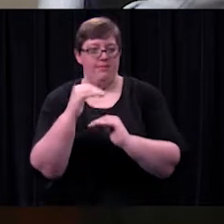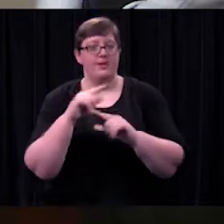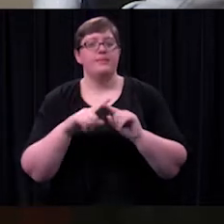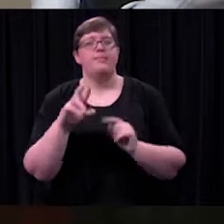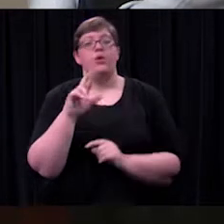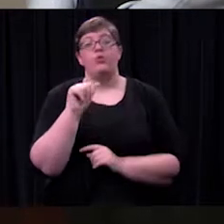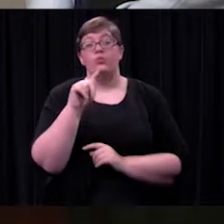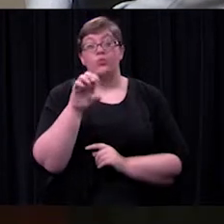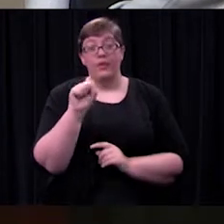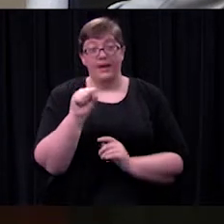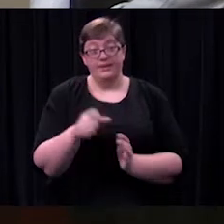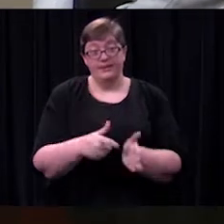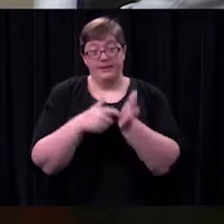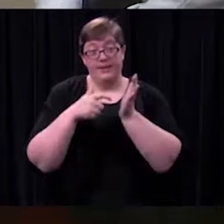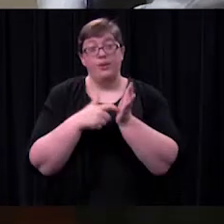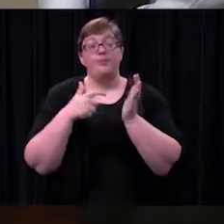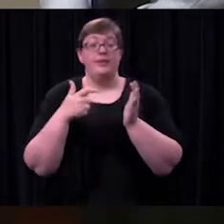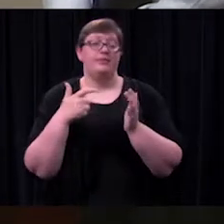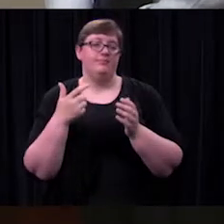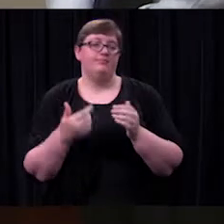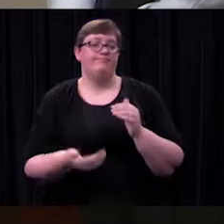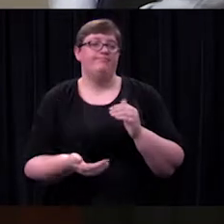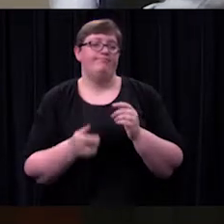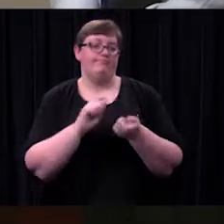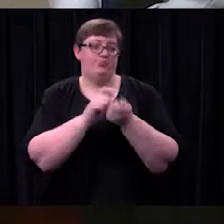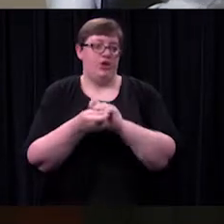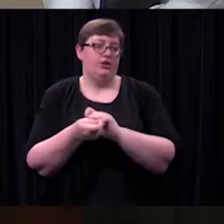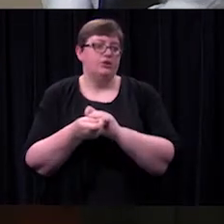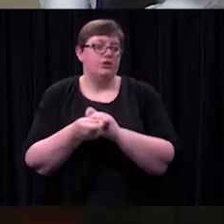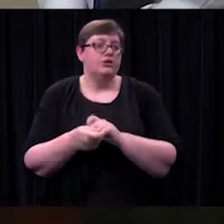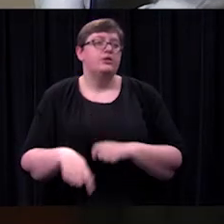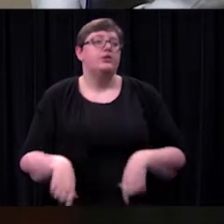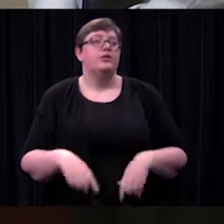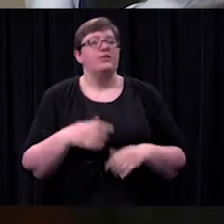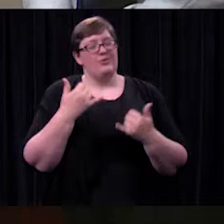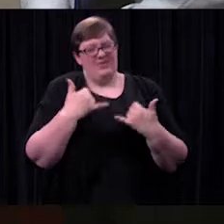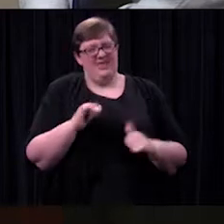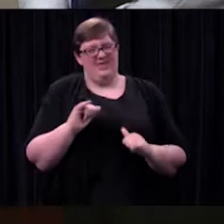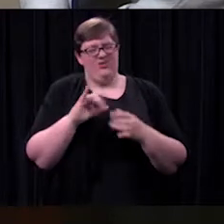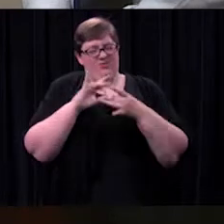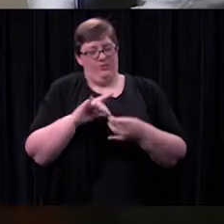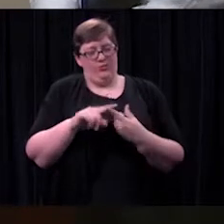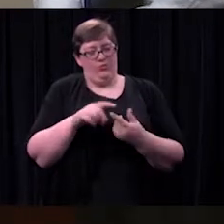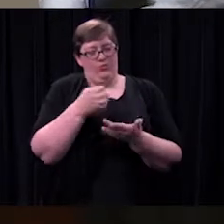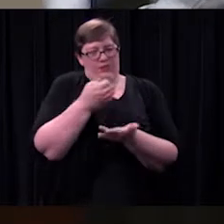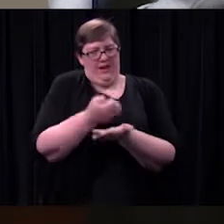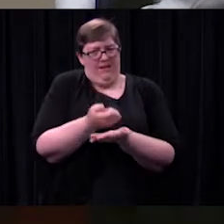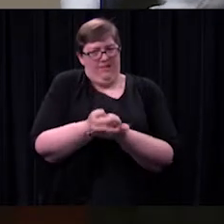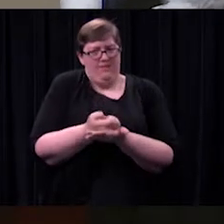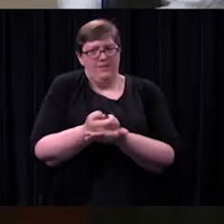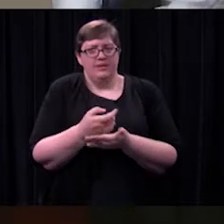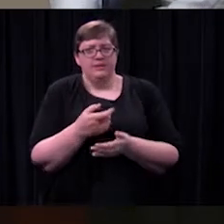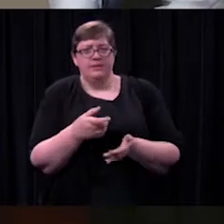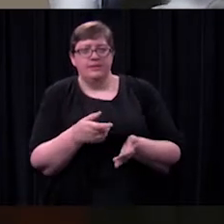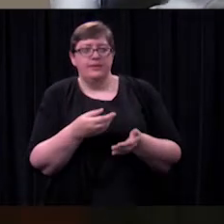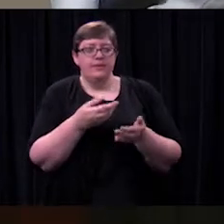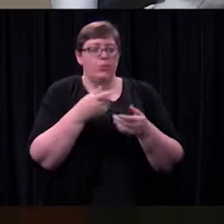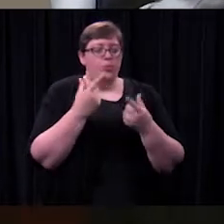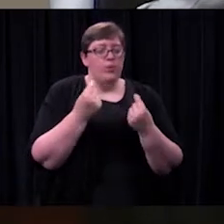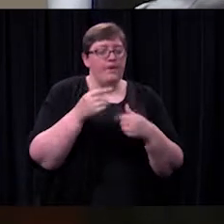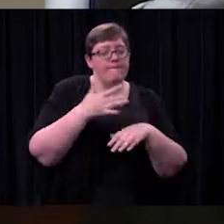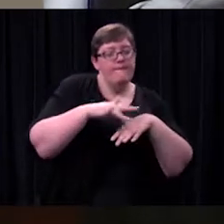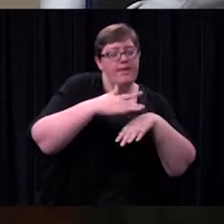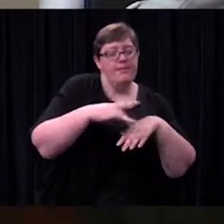demanding now have changed. So it's still an economic aspect of the supply and the demand, and the rates, unfortunately, have gone